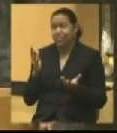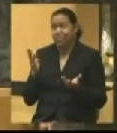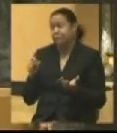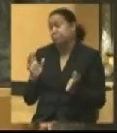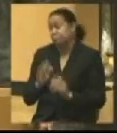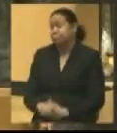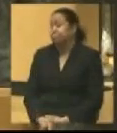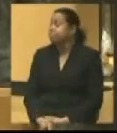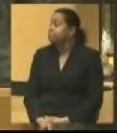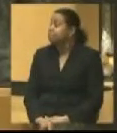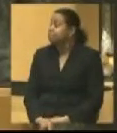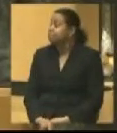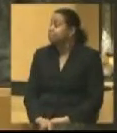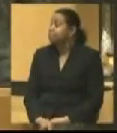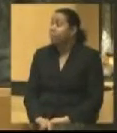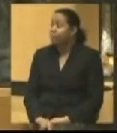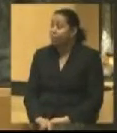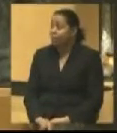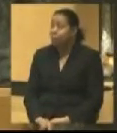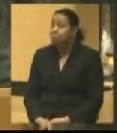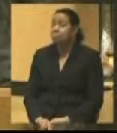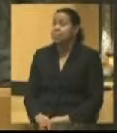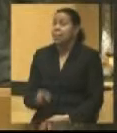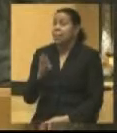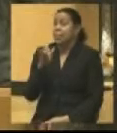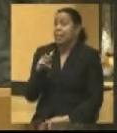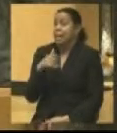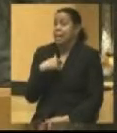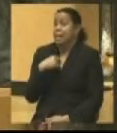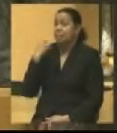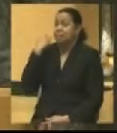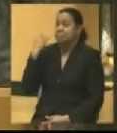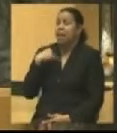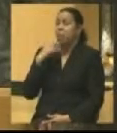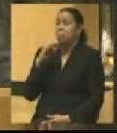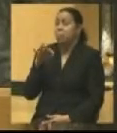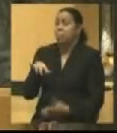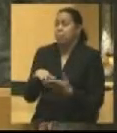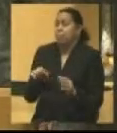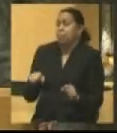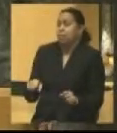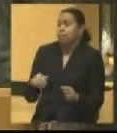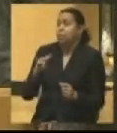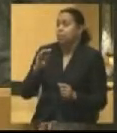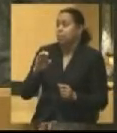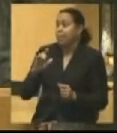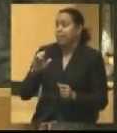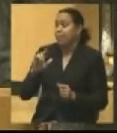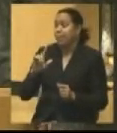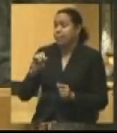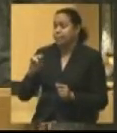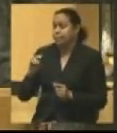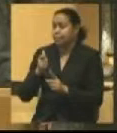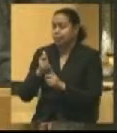yeah. They had a scenario, and I can repeat that one, which strikes me as plausible, that McClellan was a Unionist,